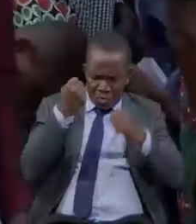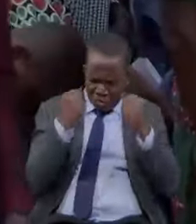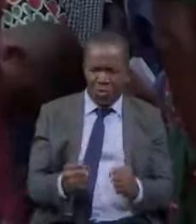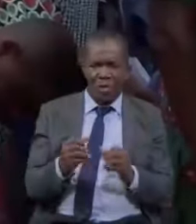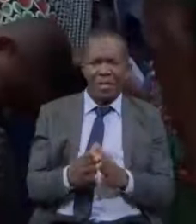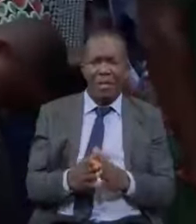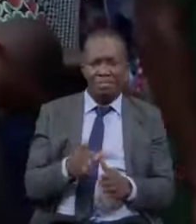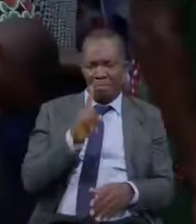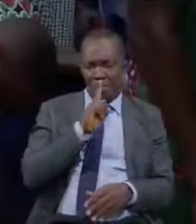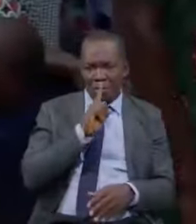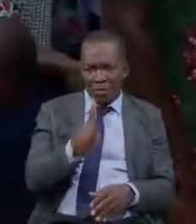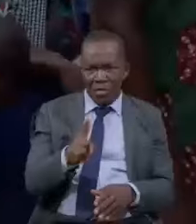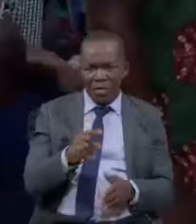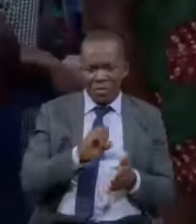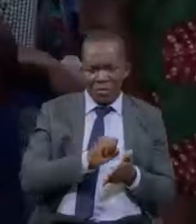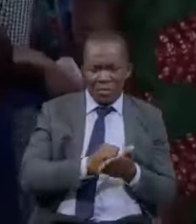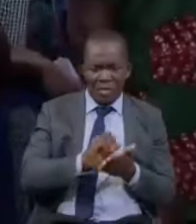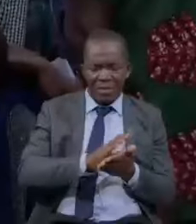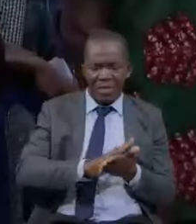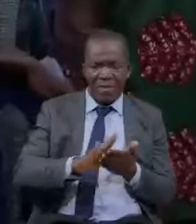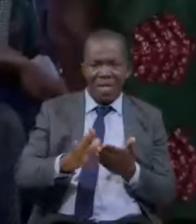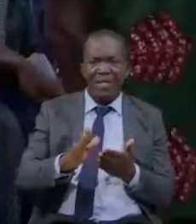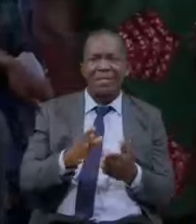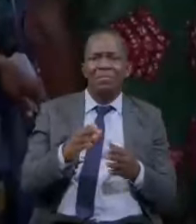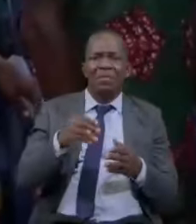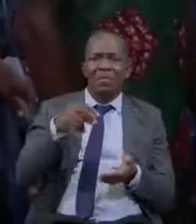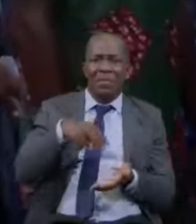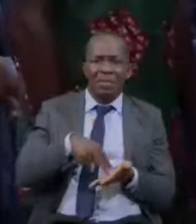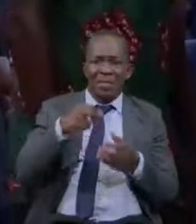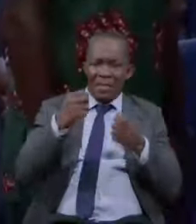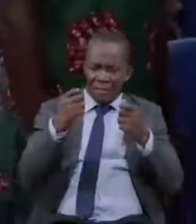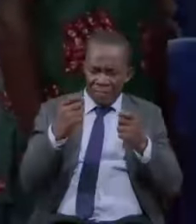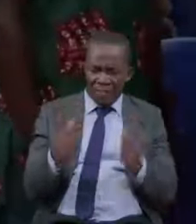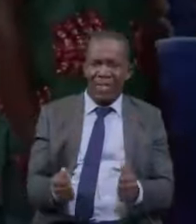sanctified, steadfast character. Able.